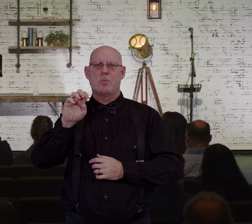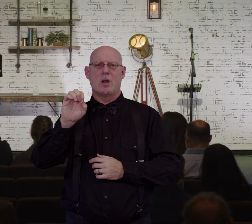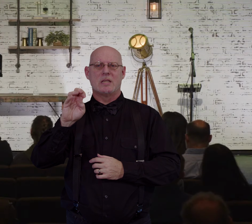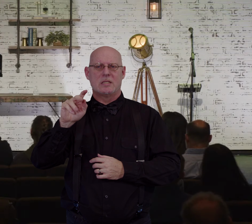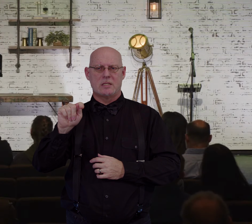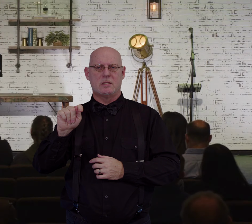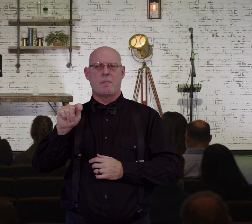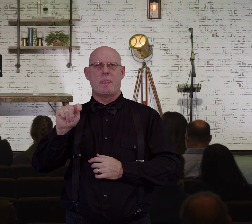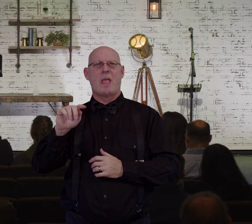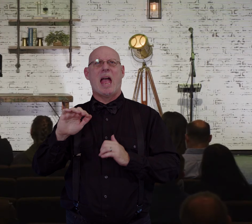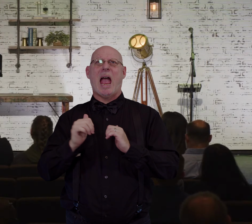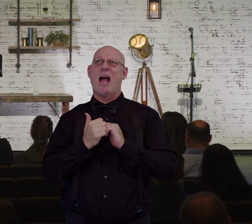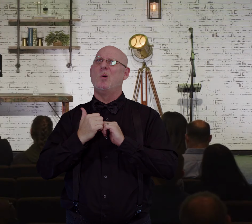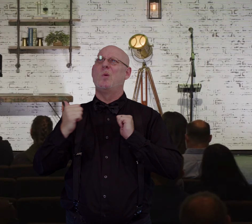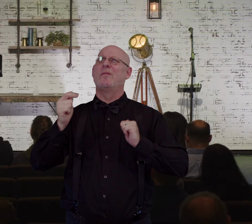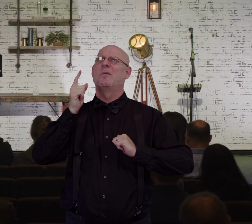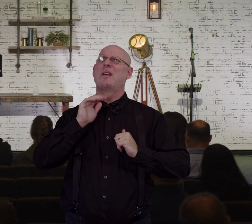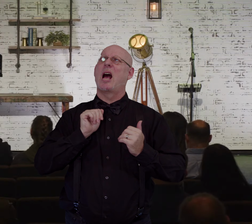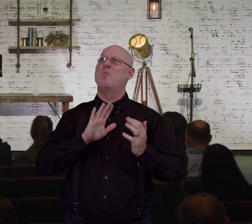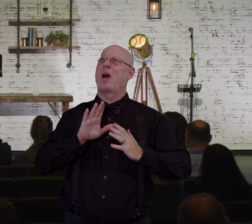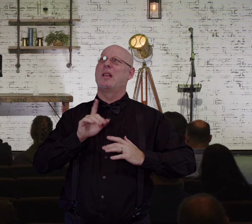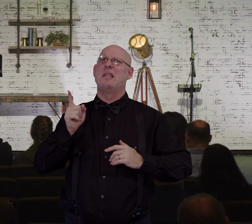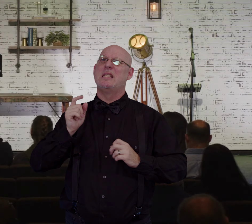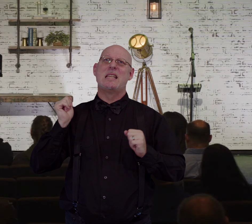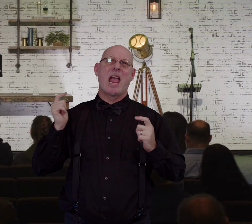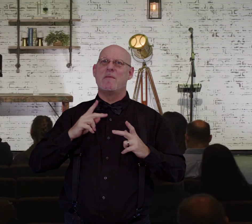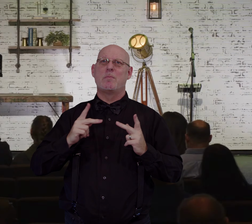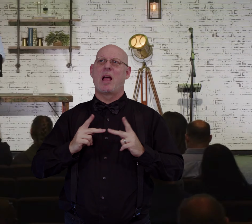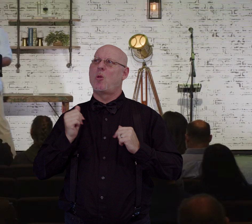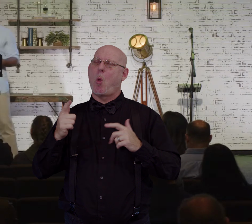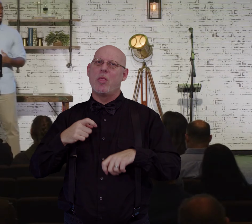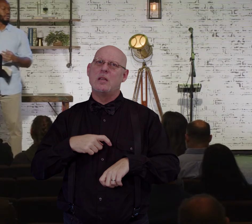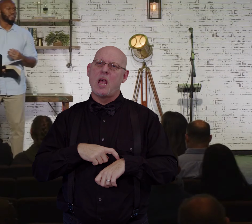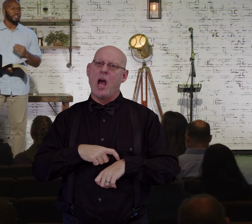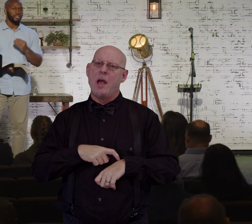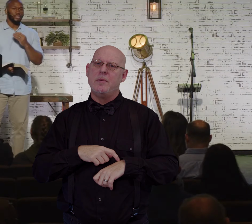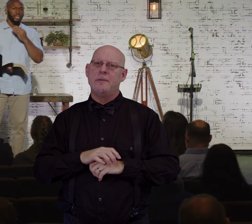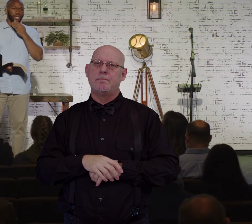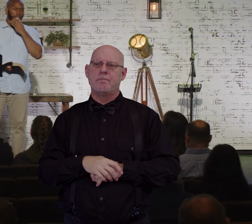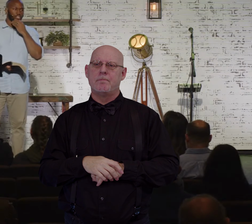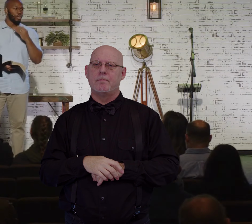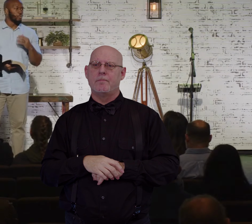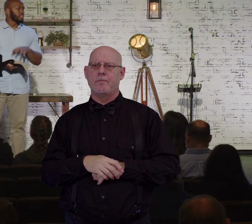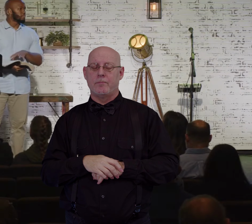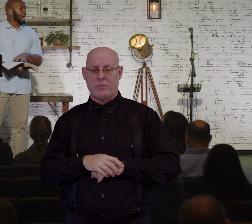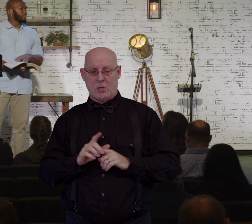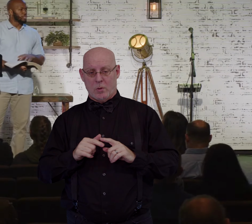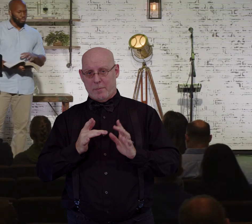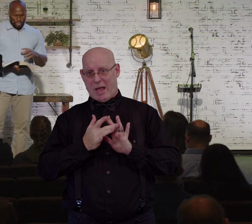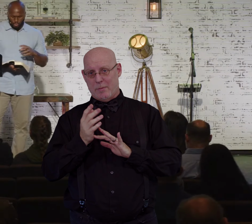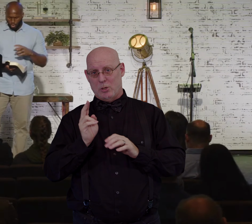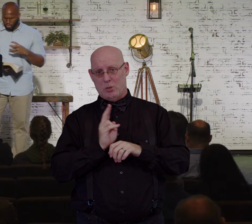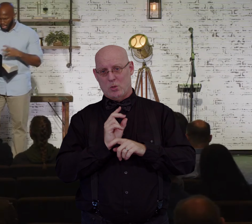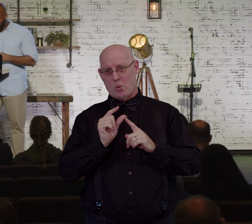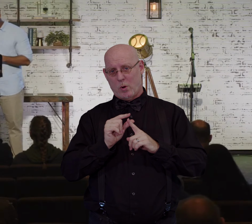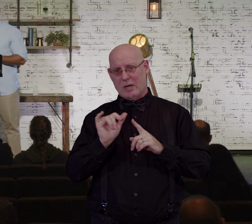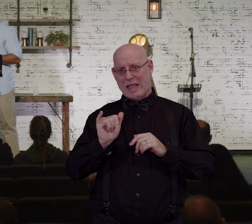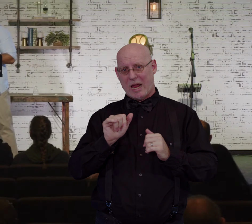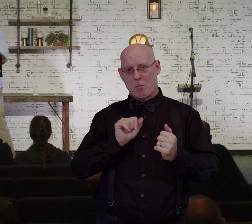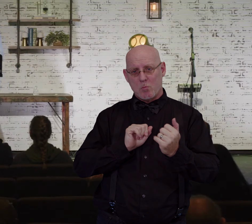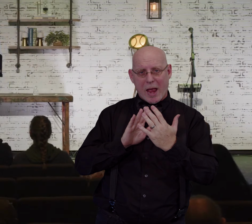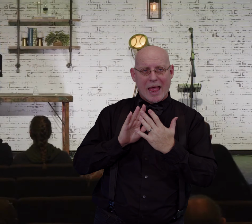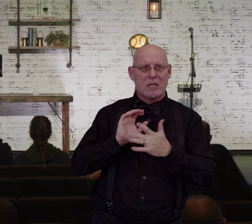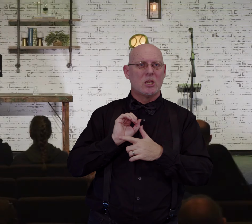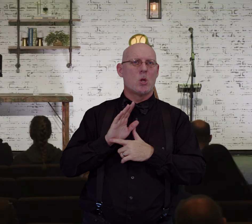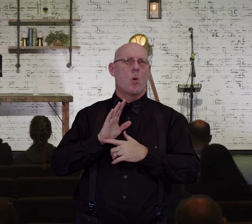thinking, how can you be away from God's presence? He's everywhere at all times. And so when the Bible uses words like